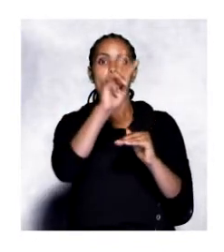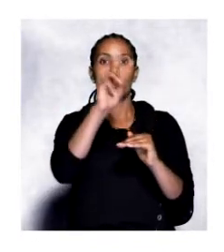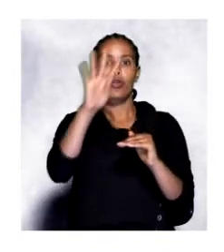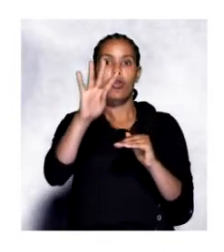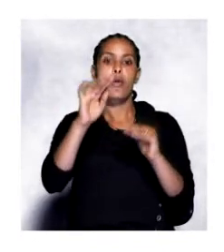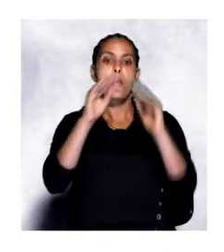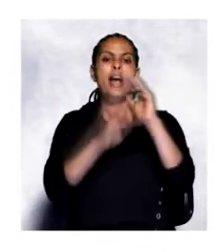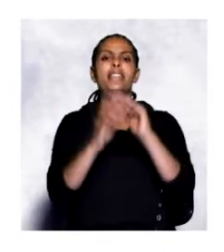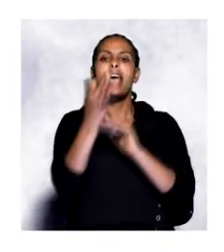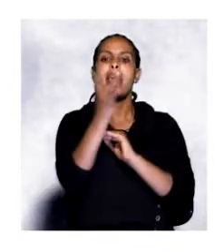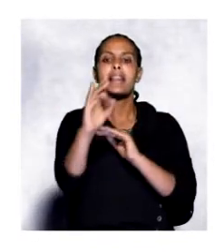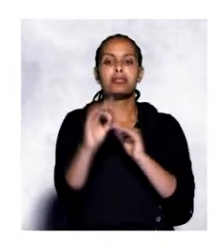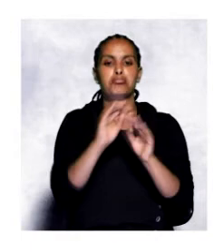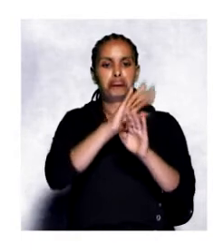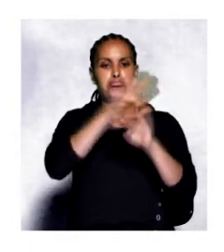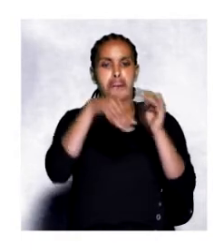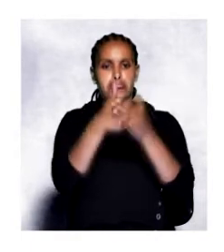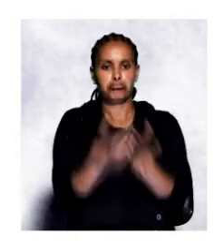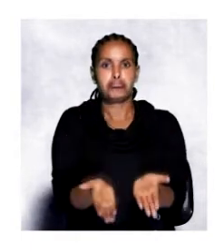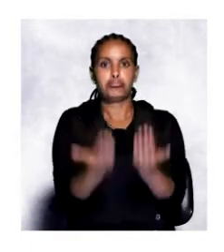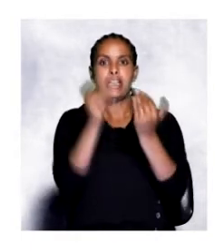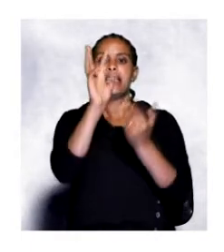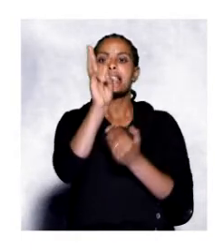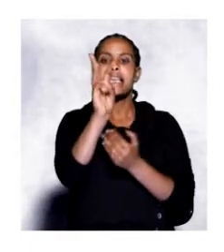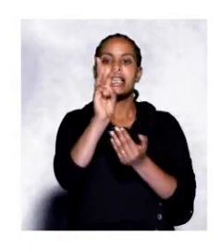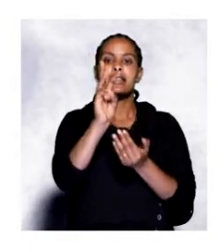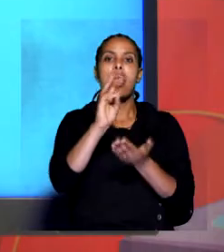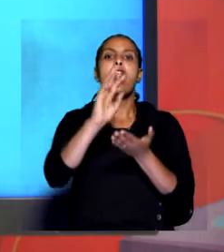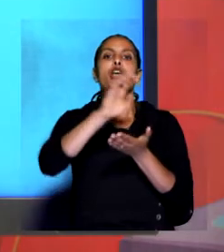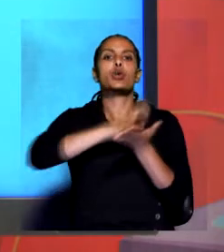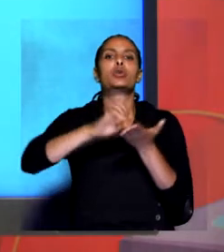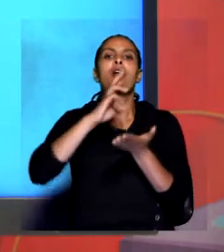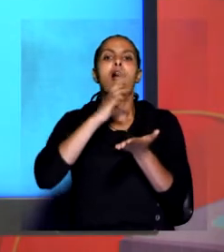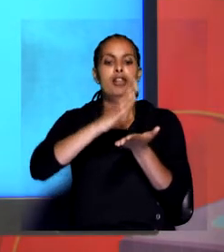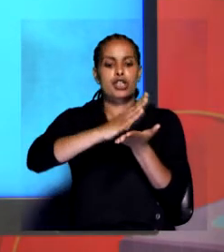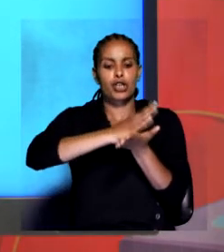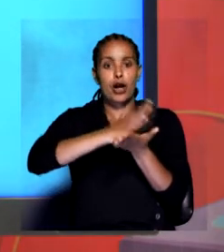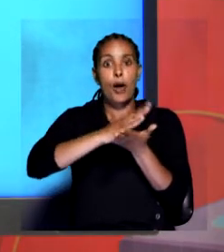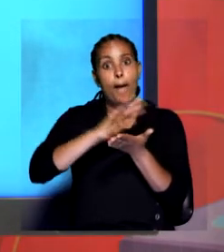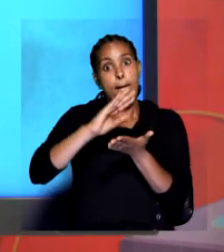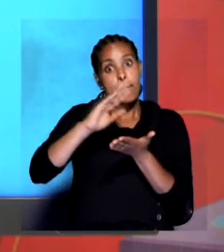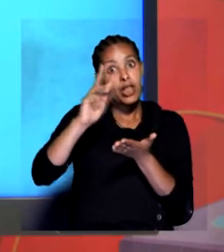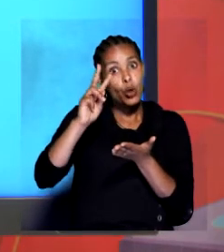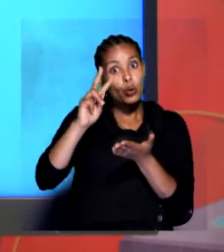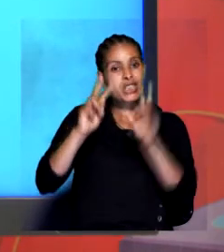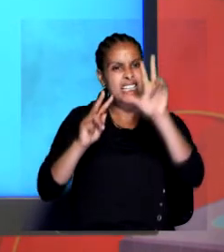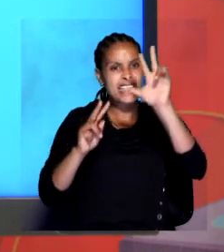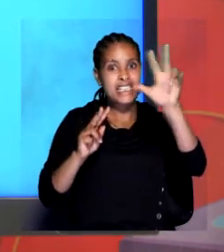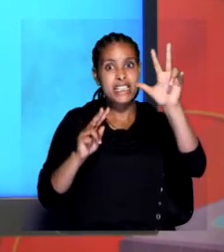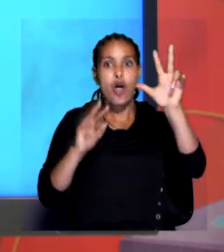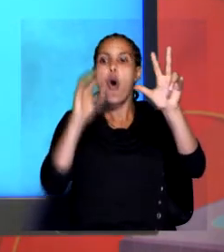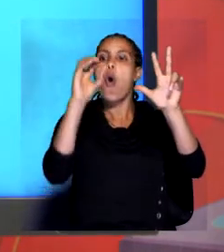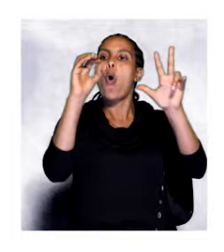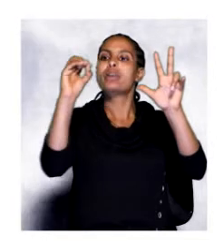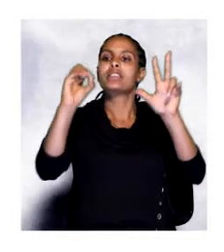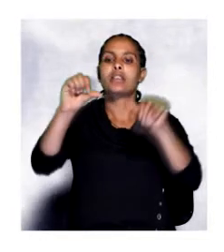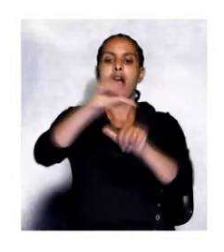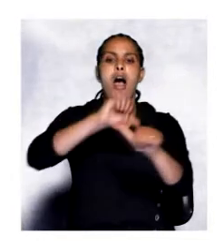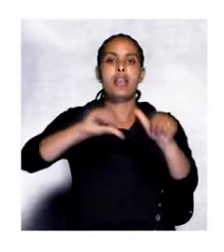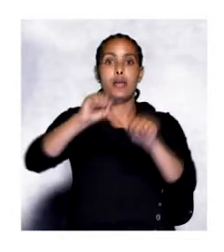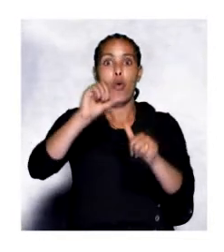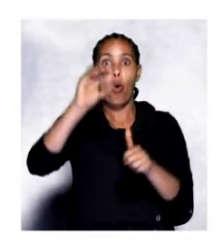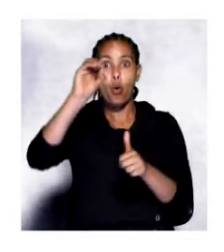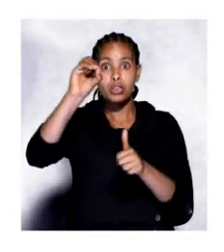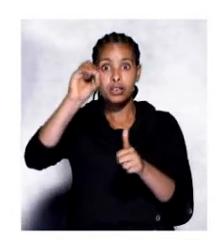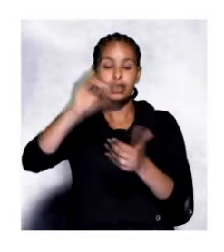minus 18, 6. 6 electrons are shared between the 3 oxygen atoms. Oxygen, in the central